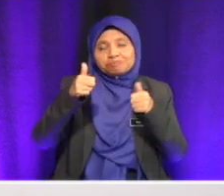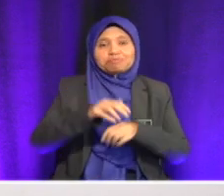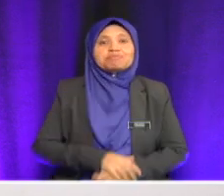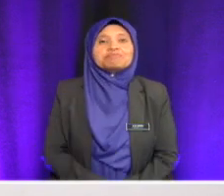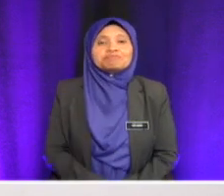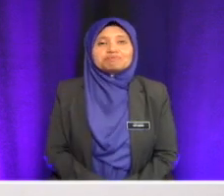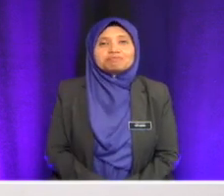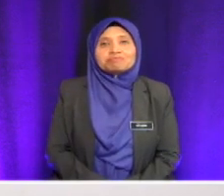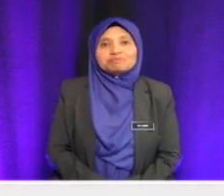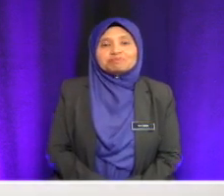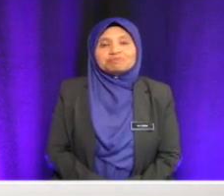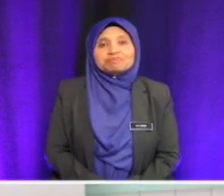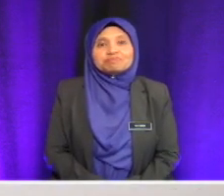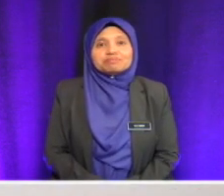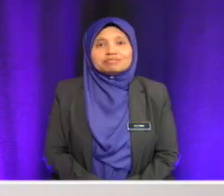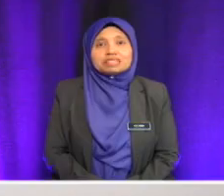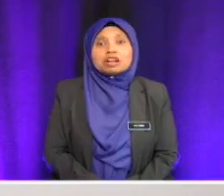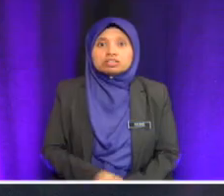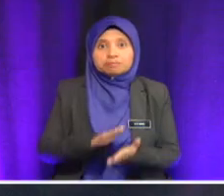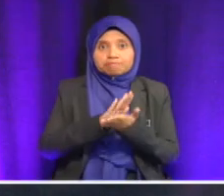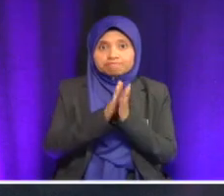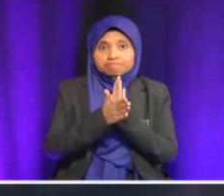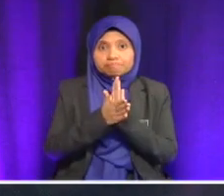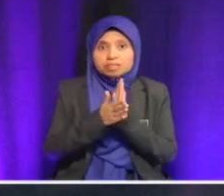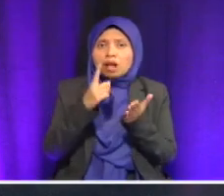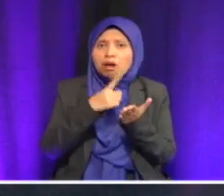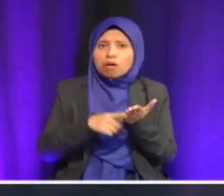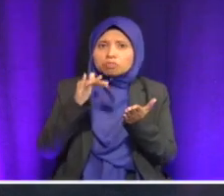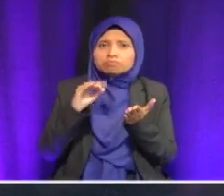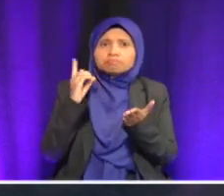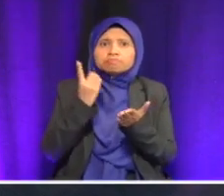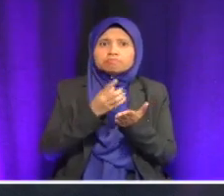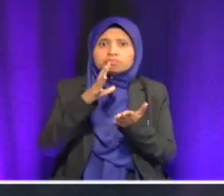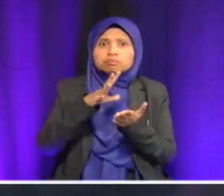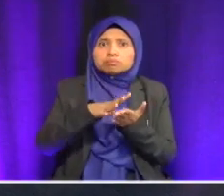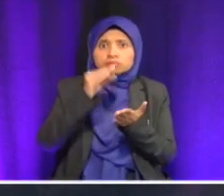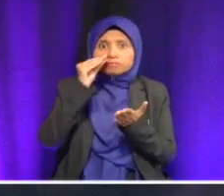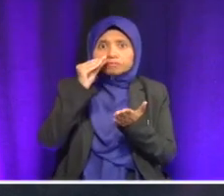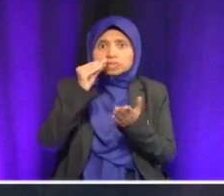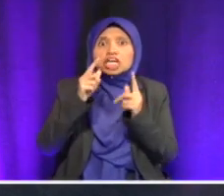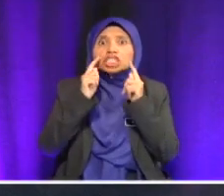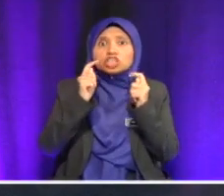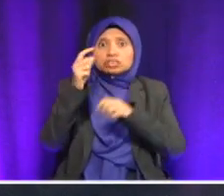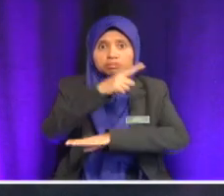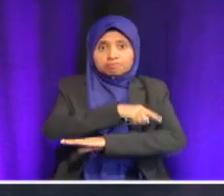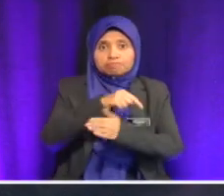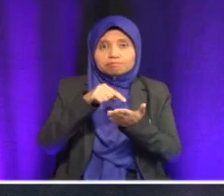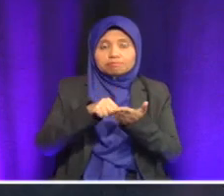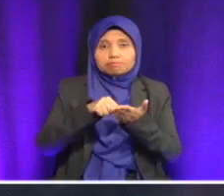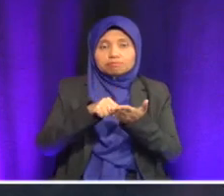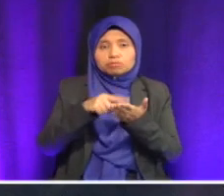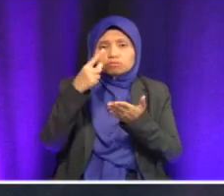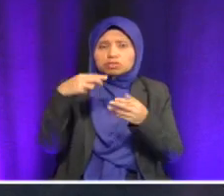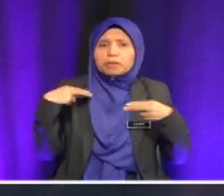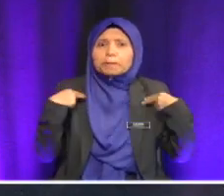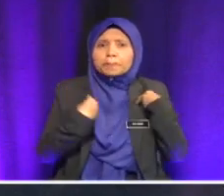There you go. All right. So teacher, what are we going to learn today? So what does today's lesson have to do with the video about animals earlier, teacher?